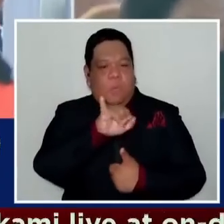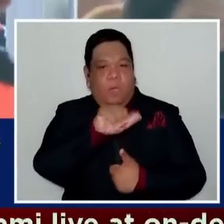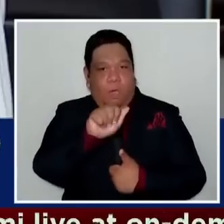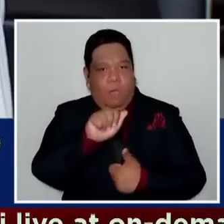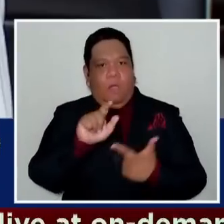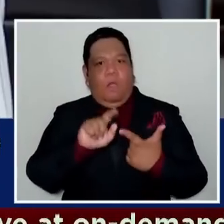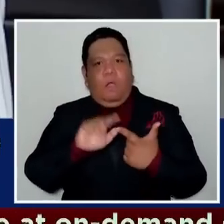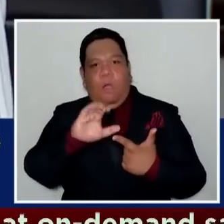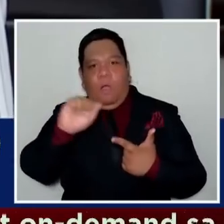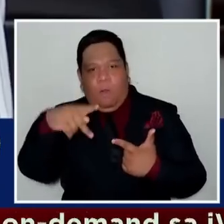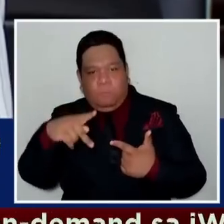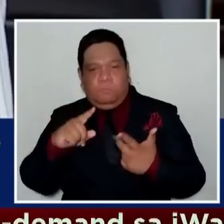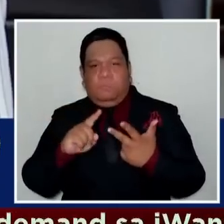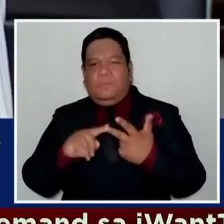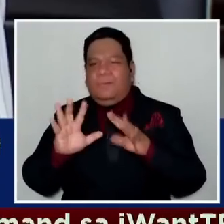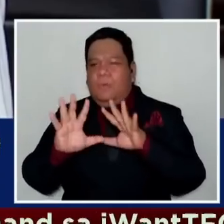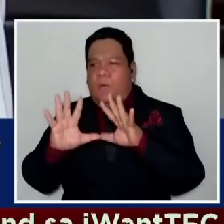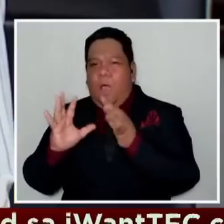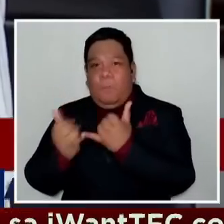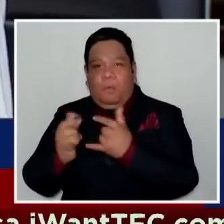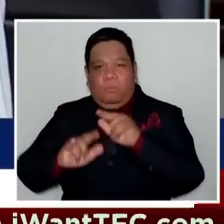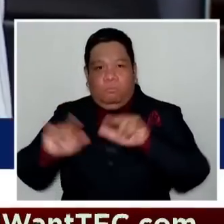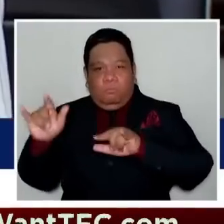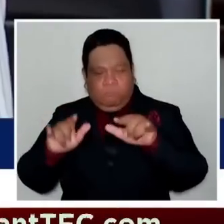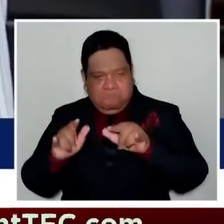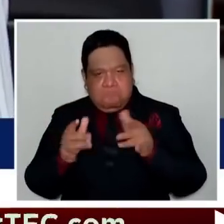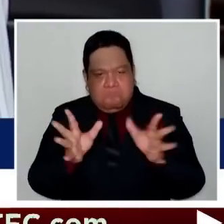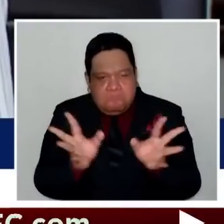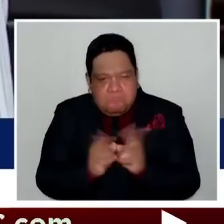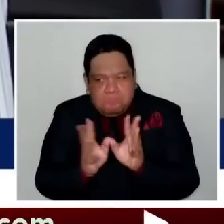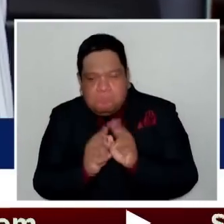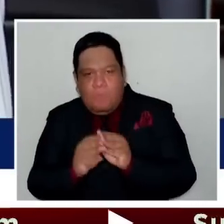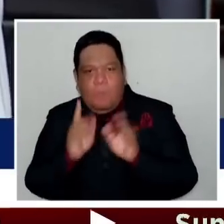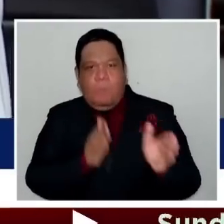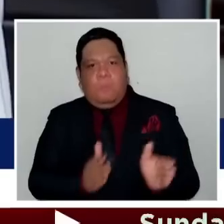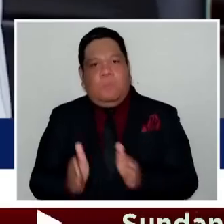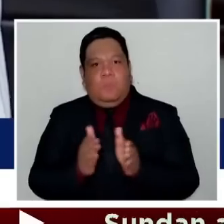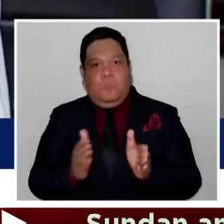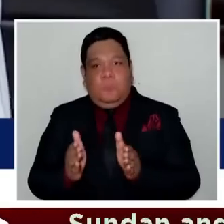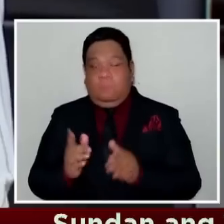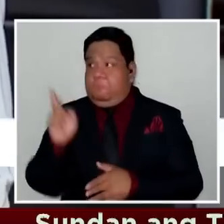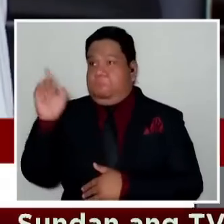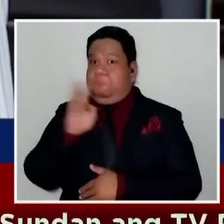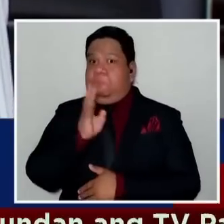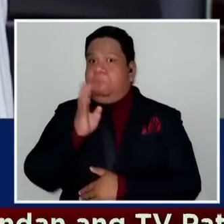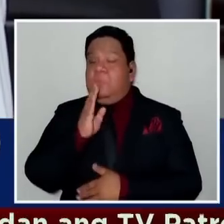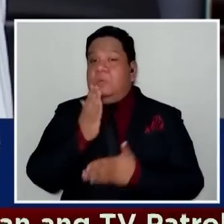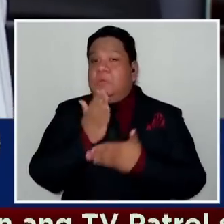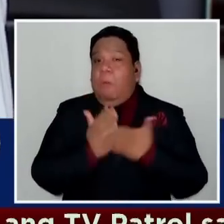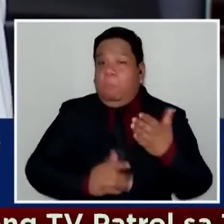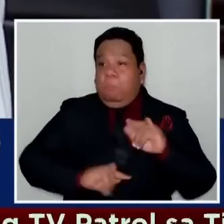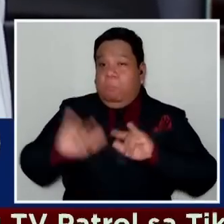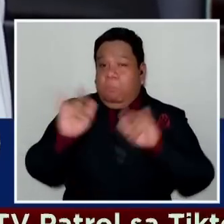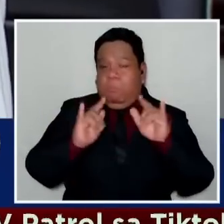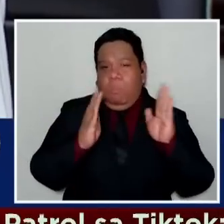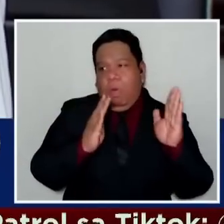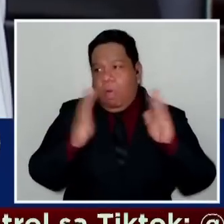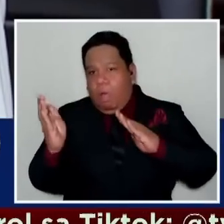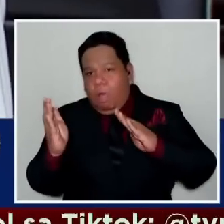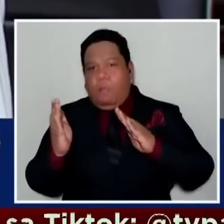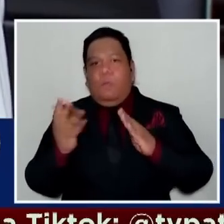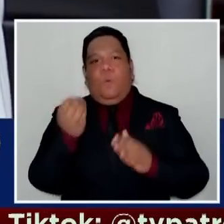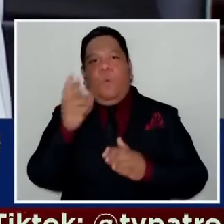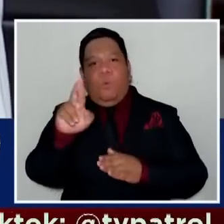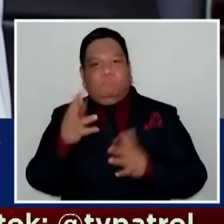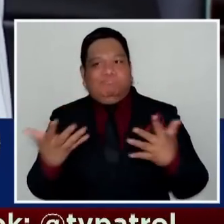paghahanda. We expect some of the flights will have to be retimed. Some of them could be consolidated with other flights because it's still 2 weeks